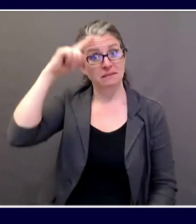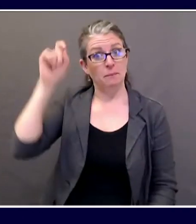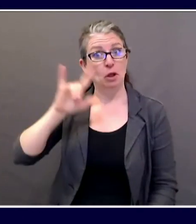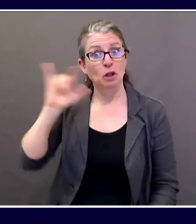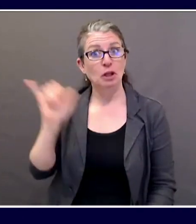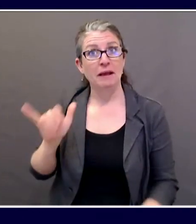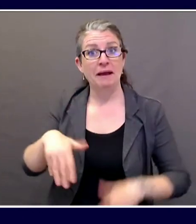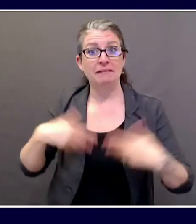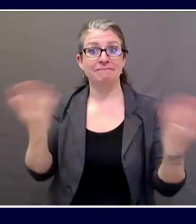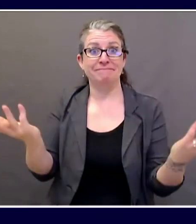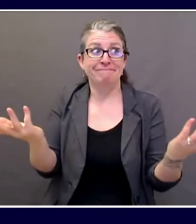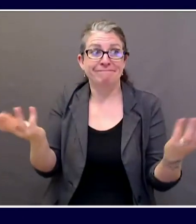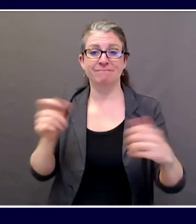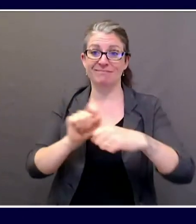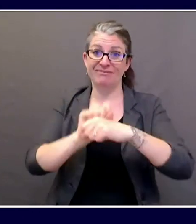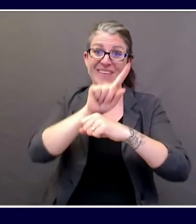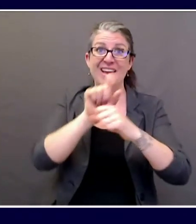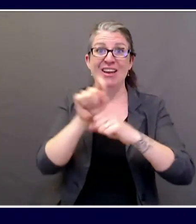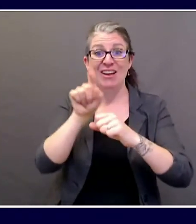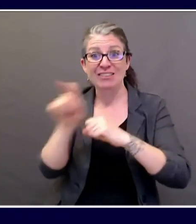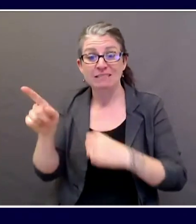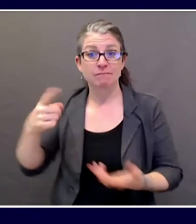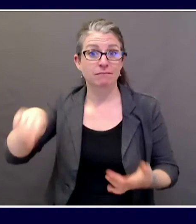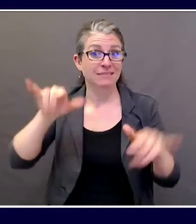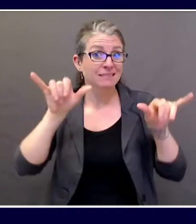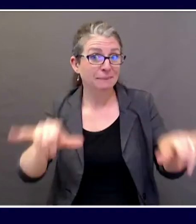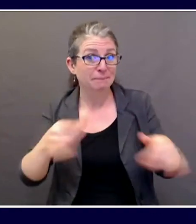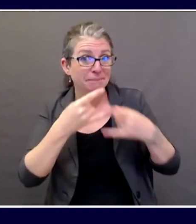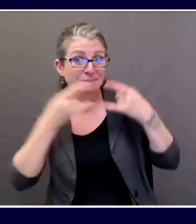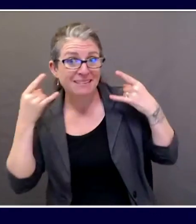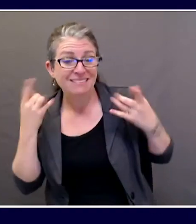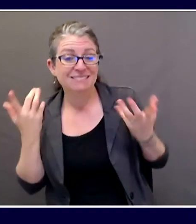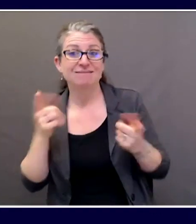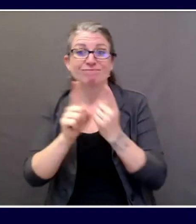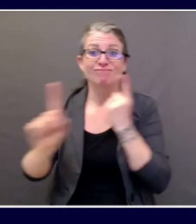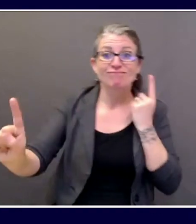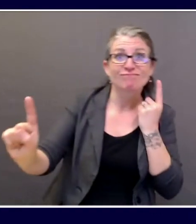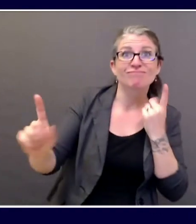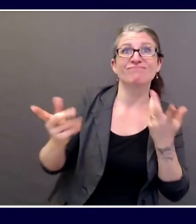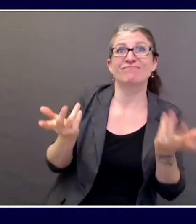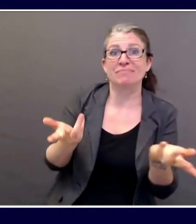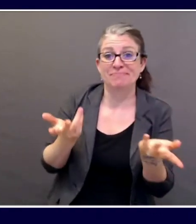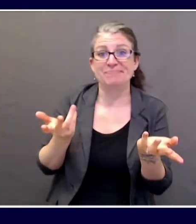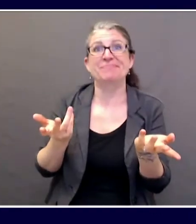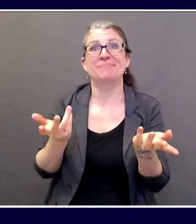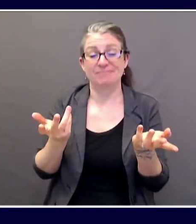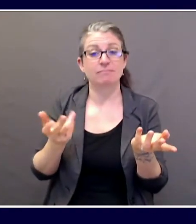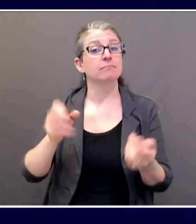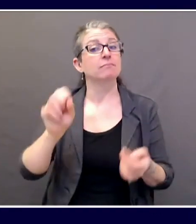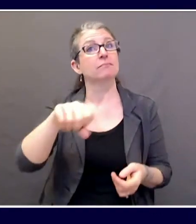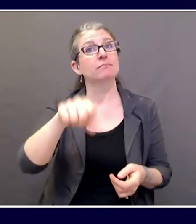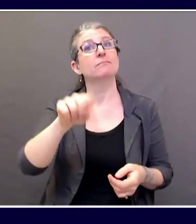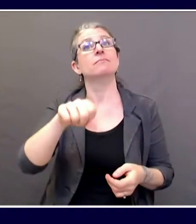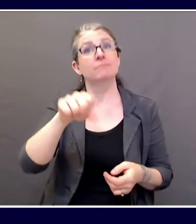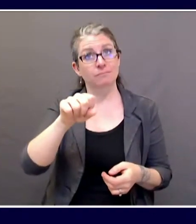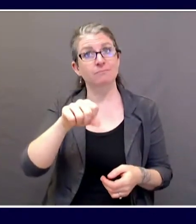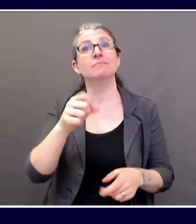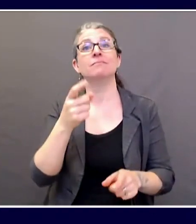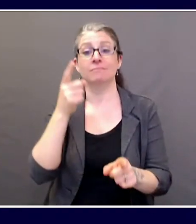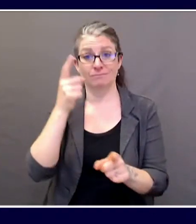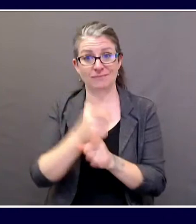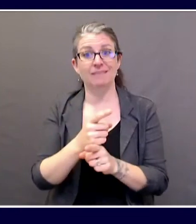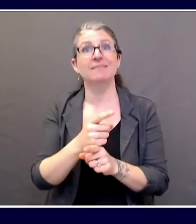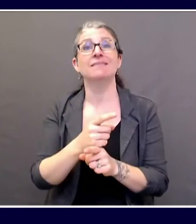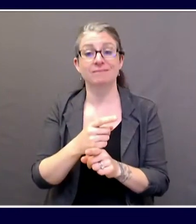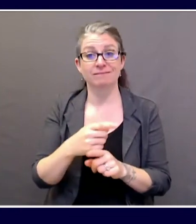I will say that I am encouraged by the continual finding that outdoor settings are significantly safer